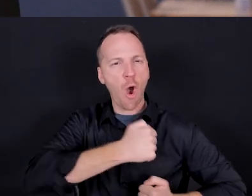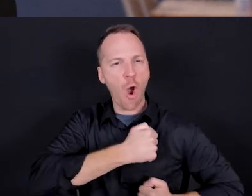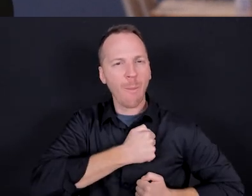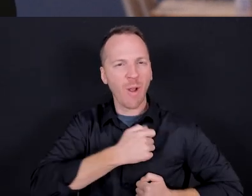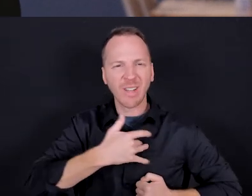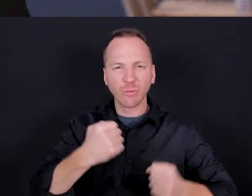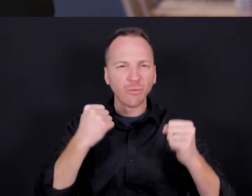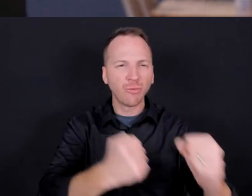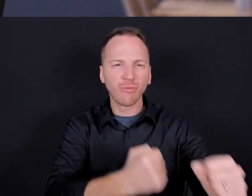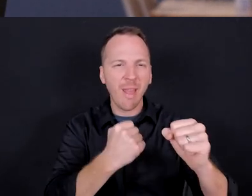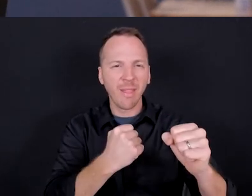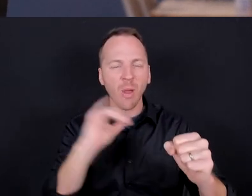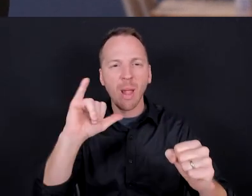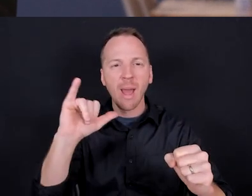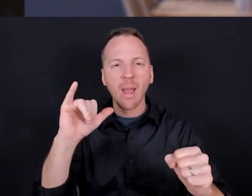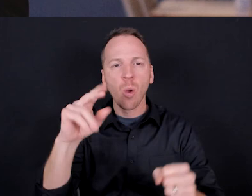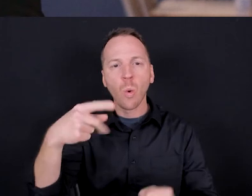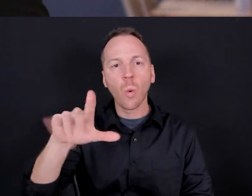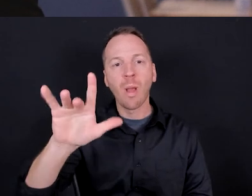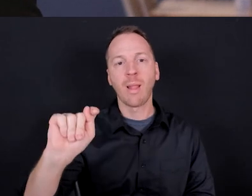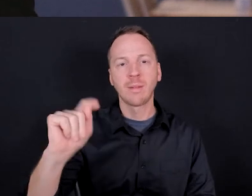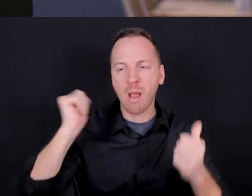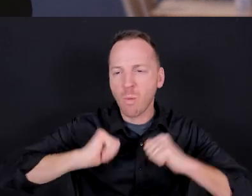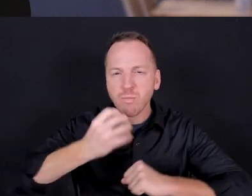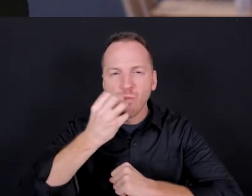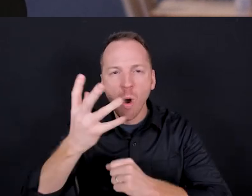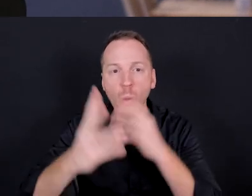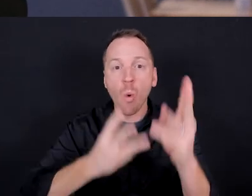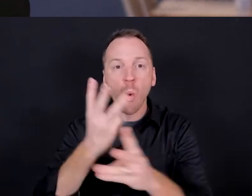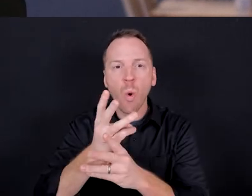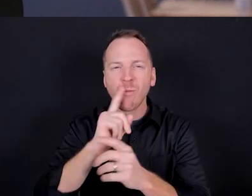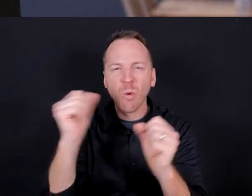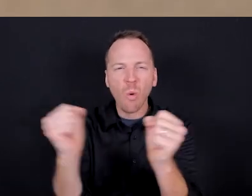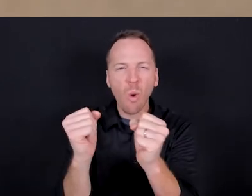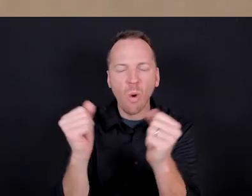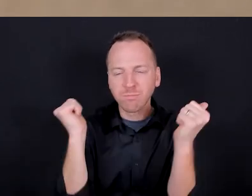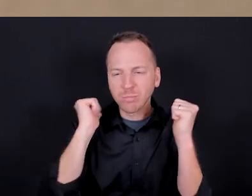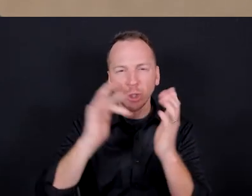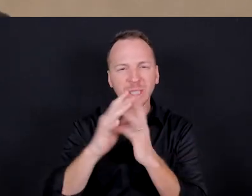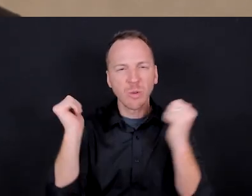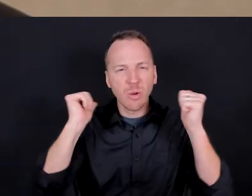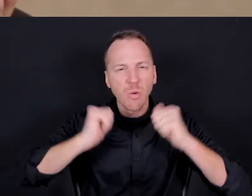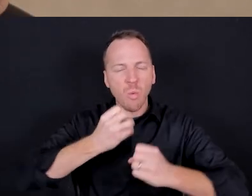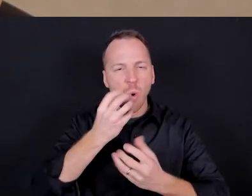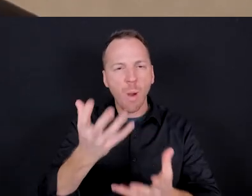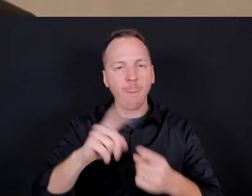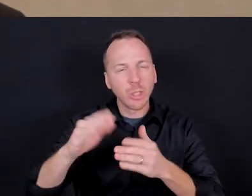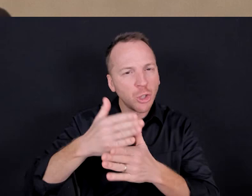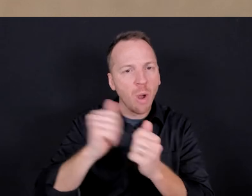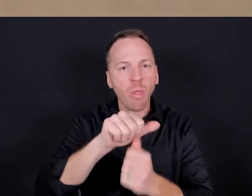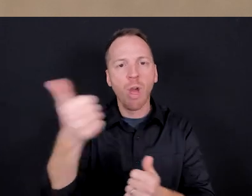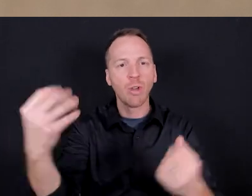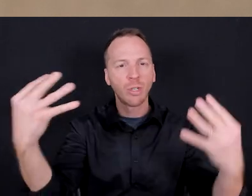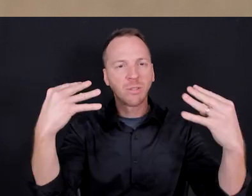you strength or like a quilt that warms you when the world is so cold. But share him with